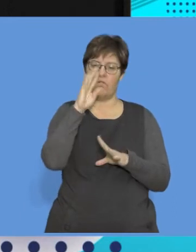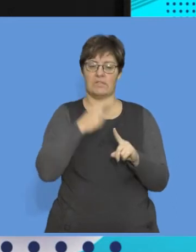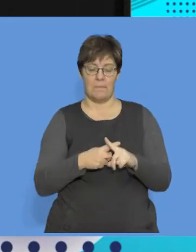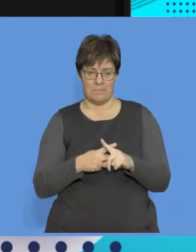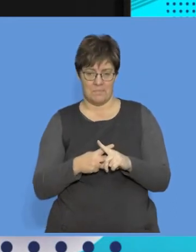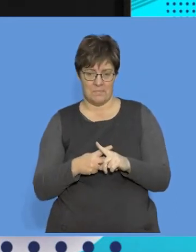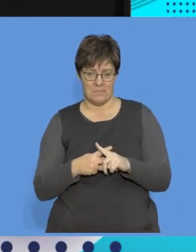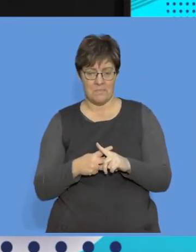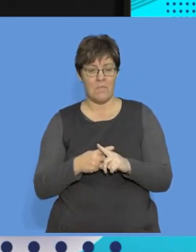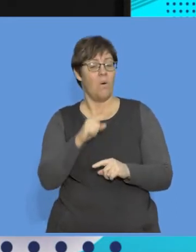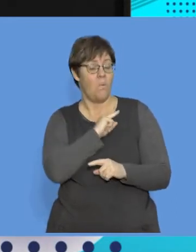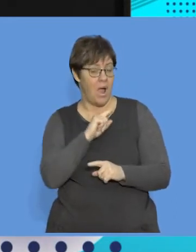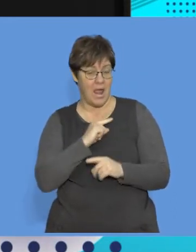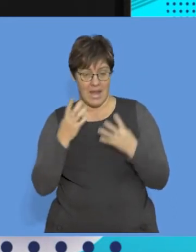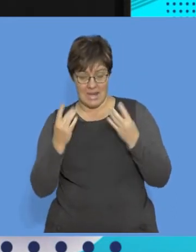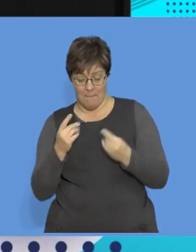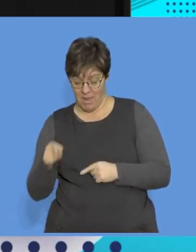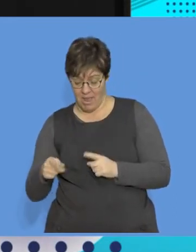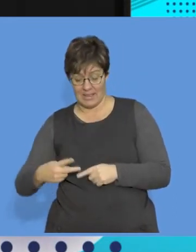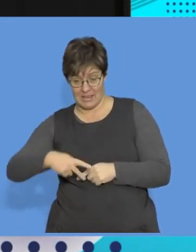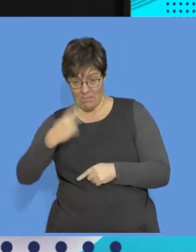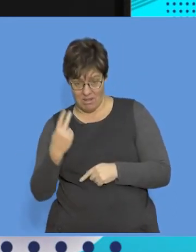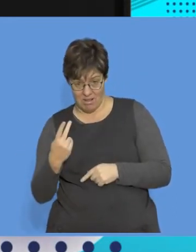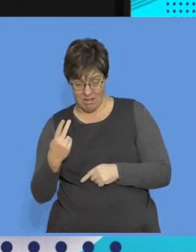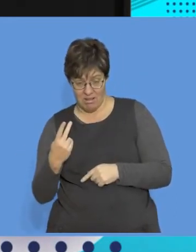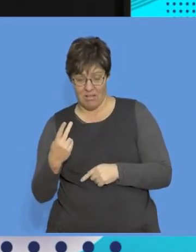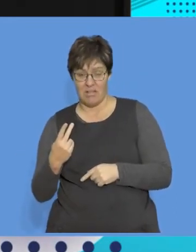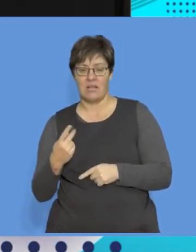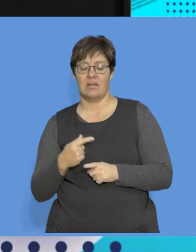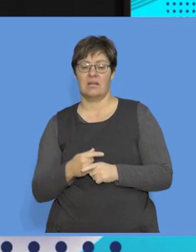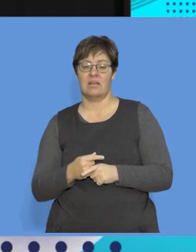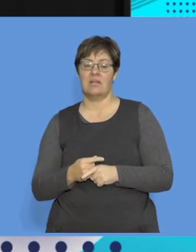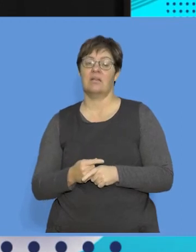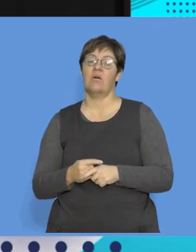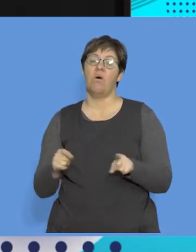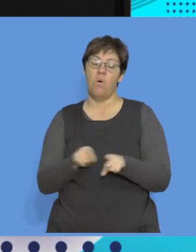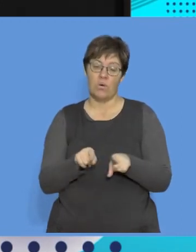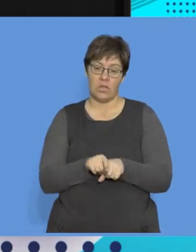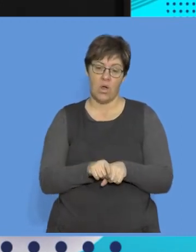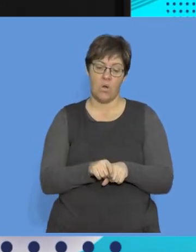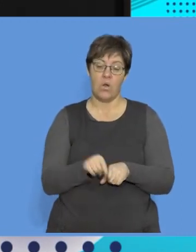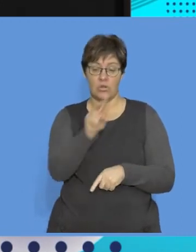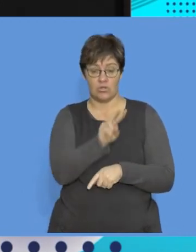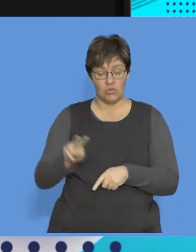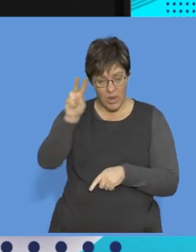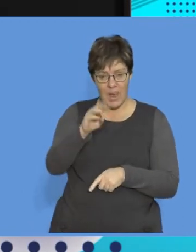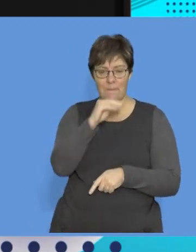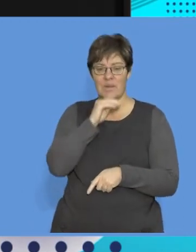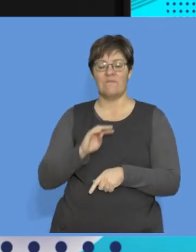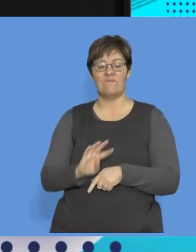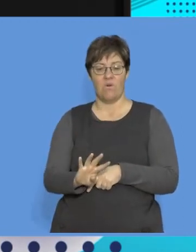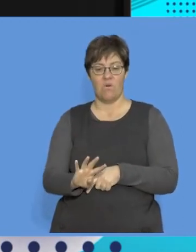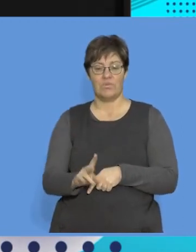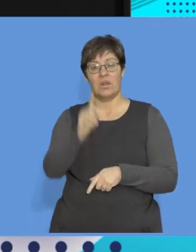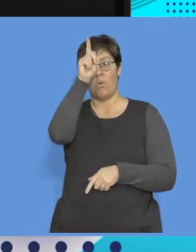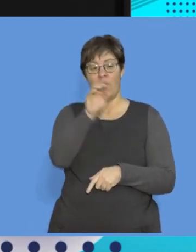the number that you're doubling, or you times 2, and you're then squaring it, which gives you 4, and then you're doing 1